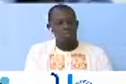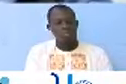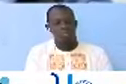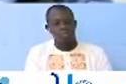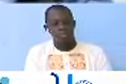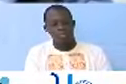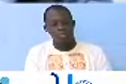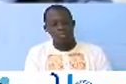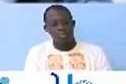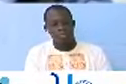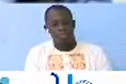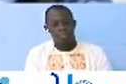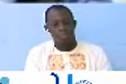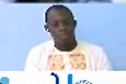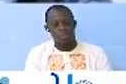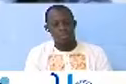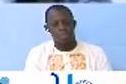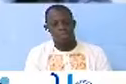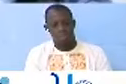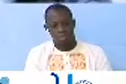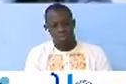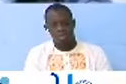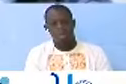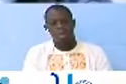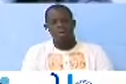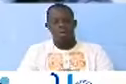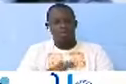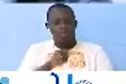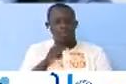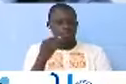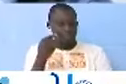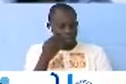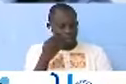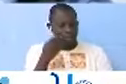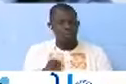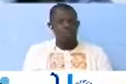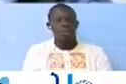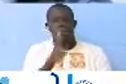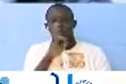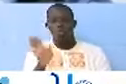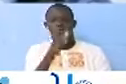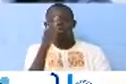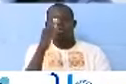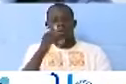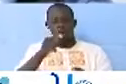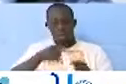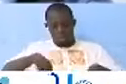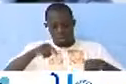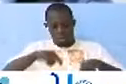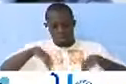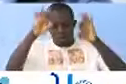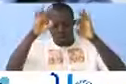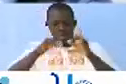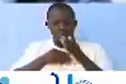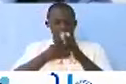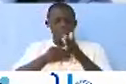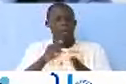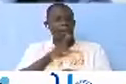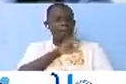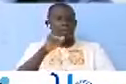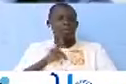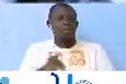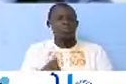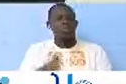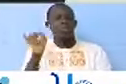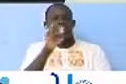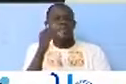la la. That day. Mun ta ka jamo do. Those that went to the mosque. And if he ko tu. Which day